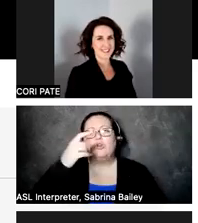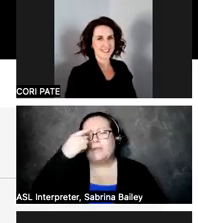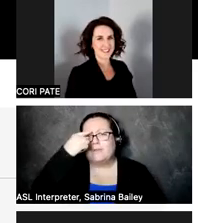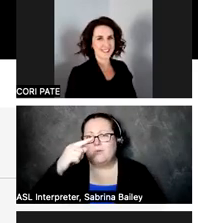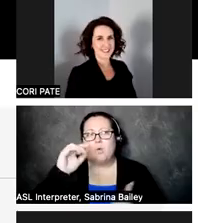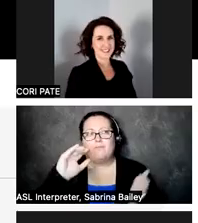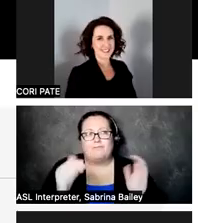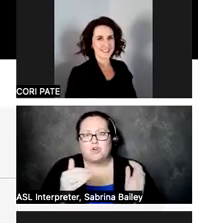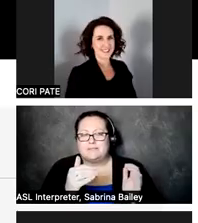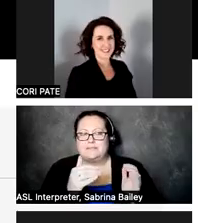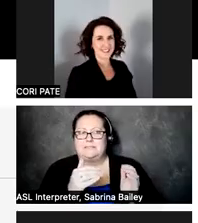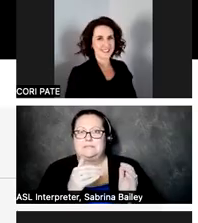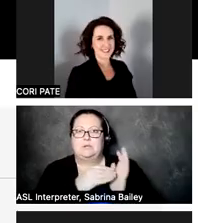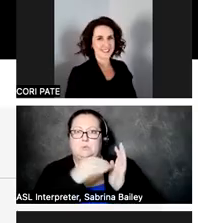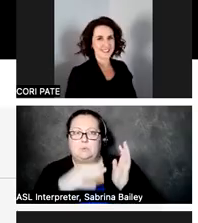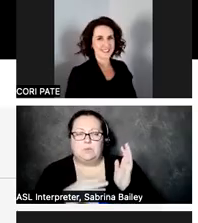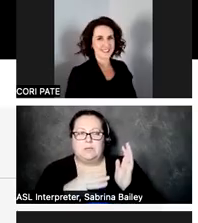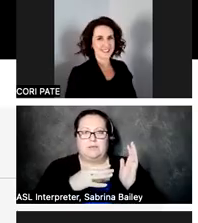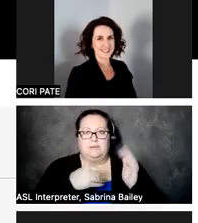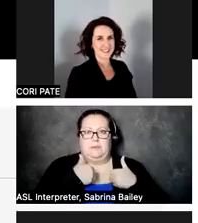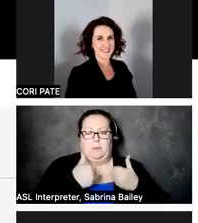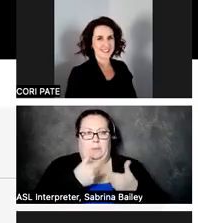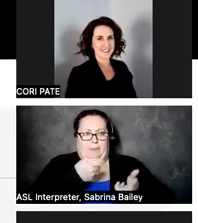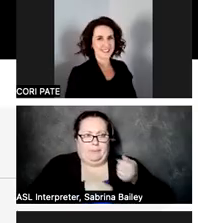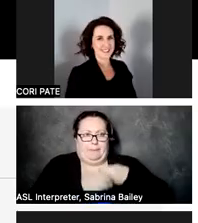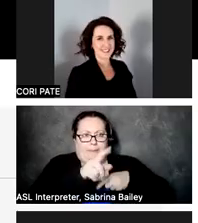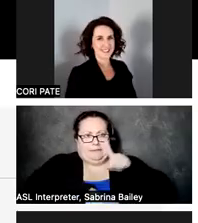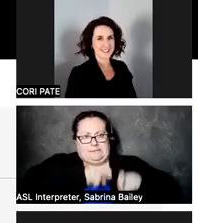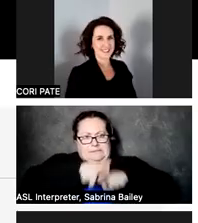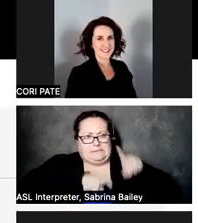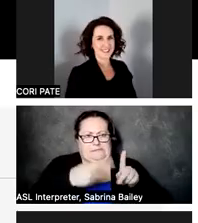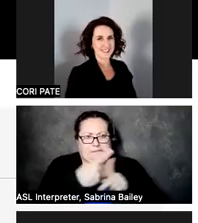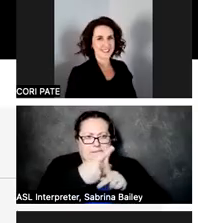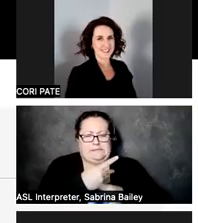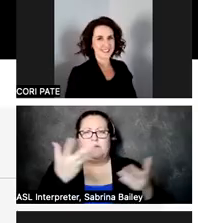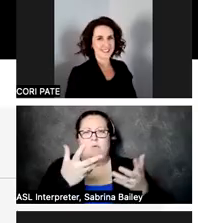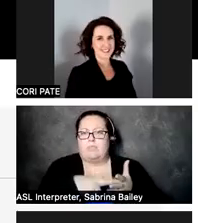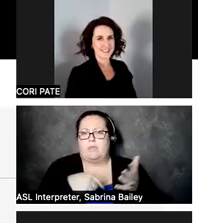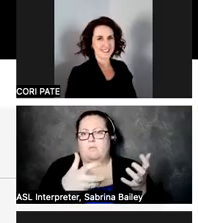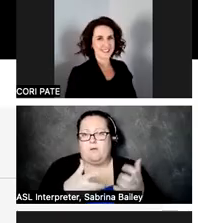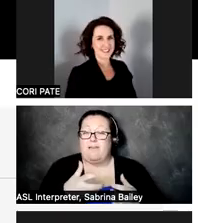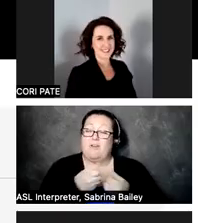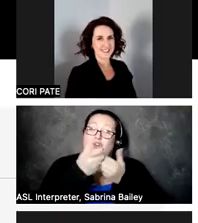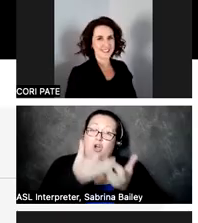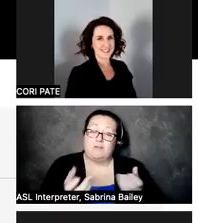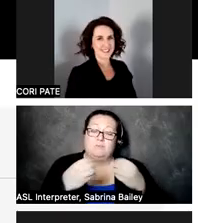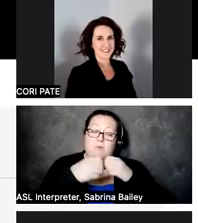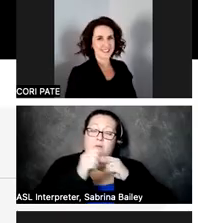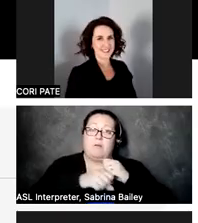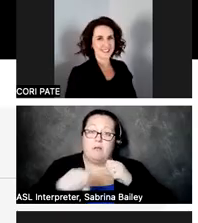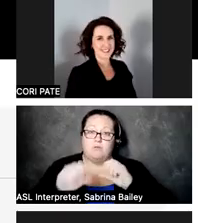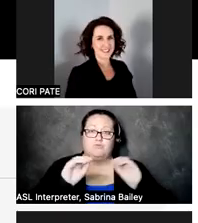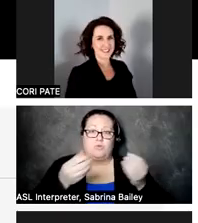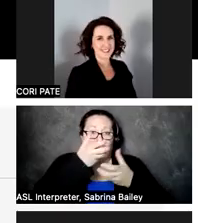you having to drill them with questions to figure it out, which causes then untrust because